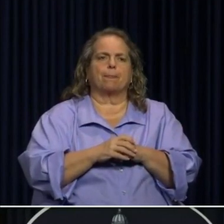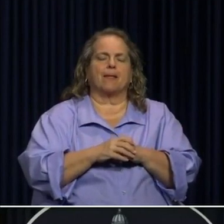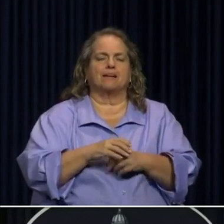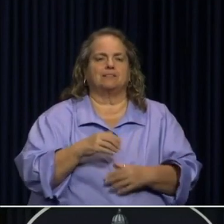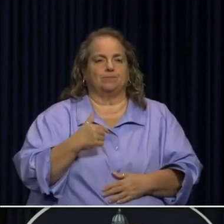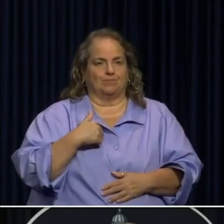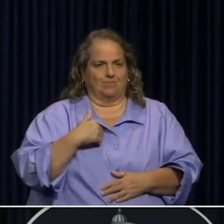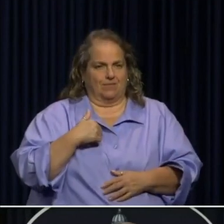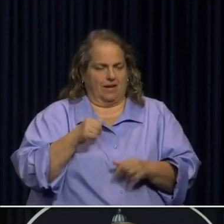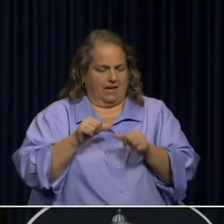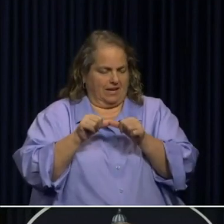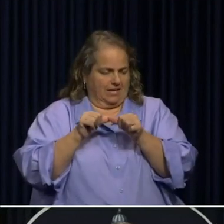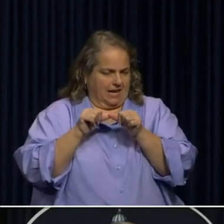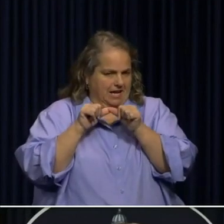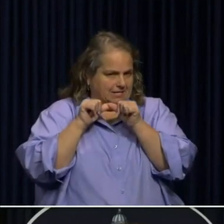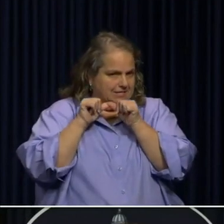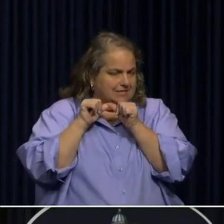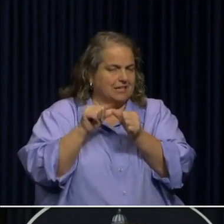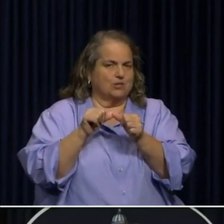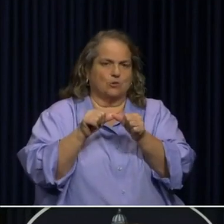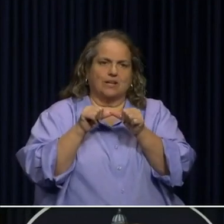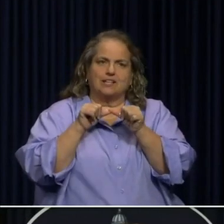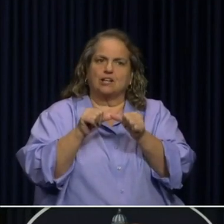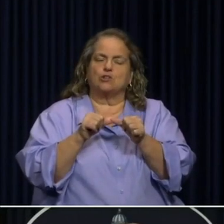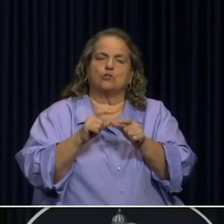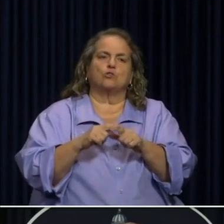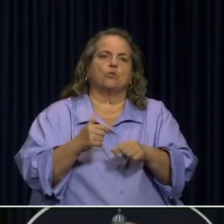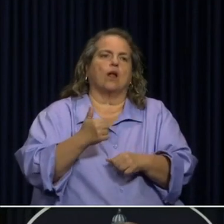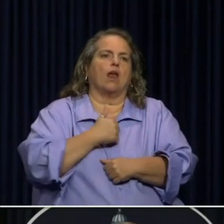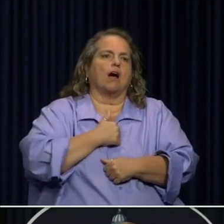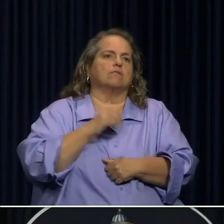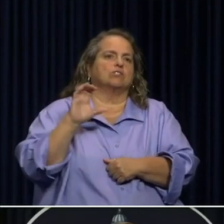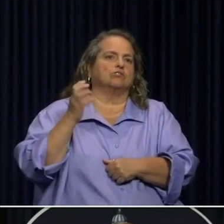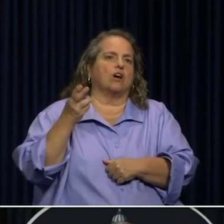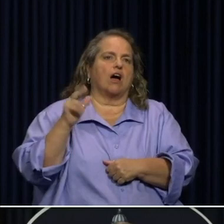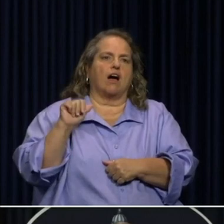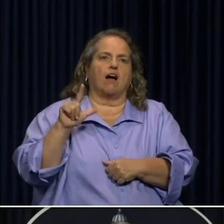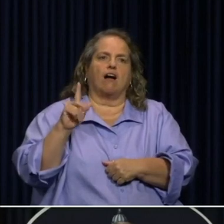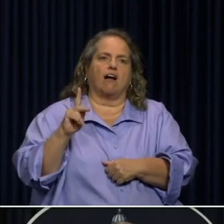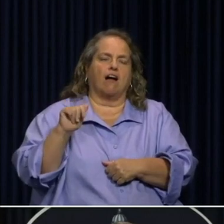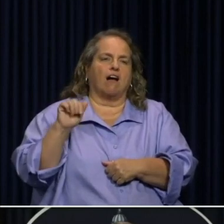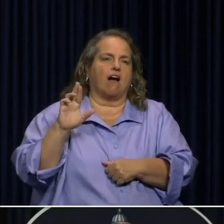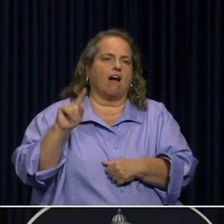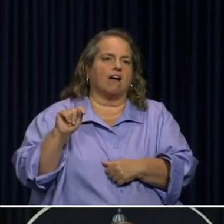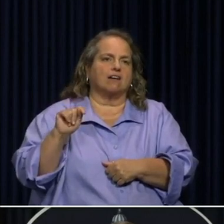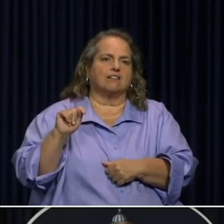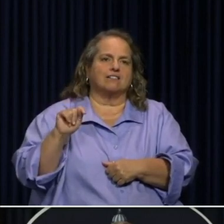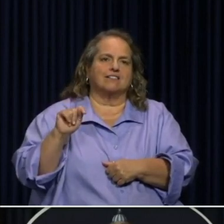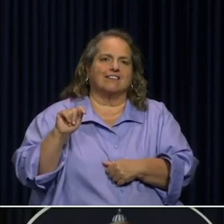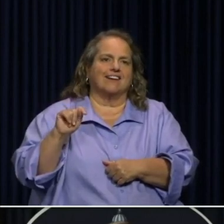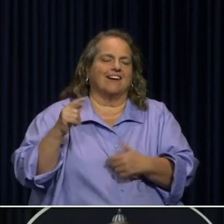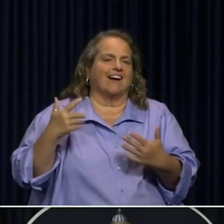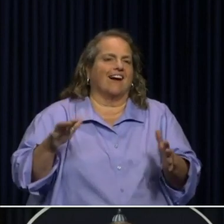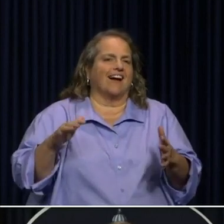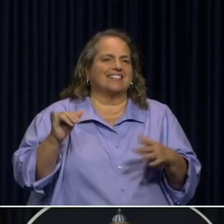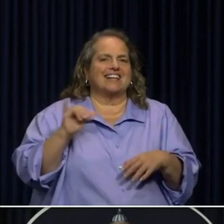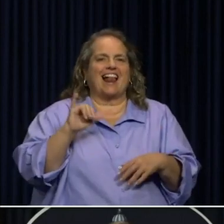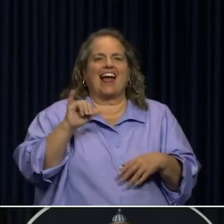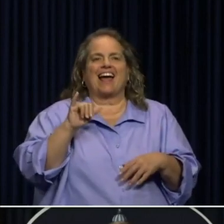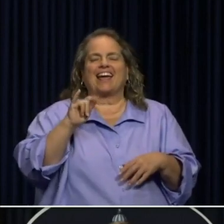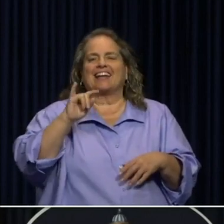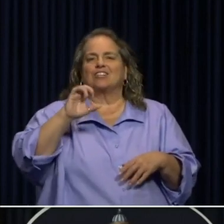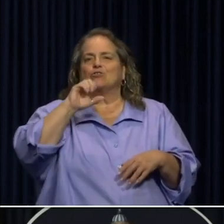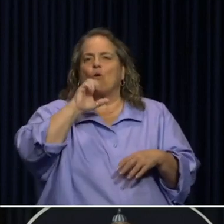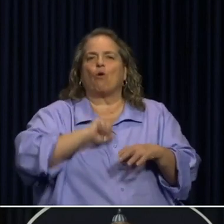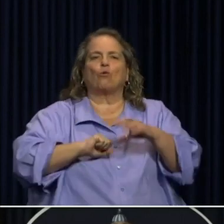I continue to love this chalk art, almost Renaissance, that we're